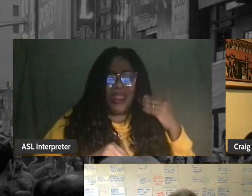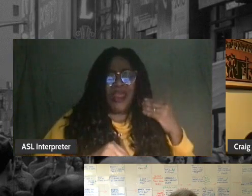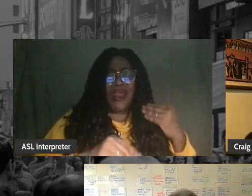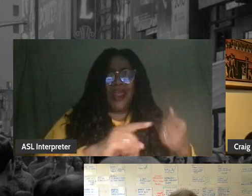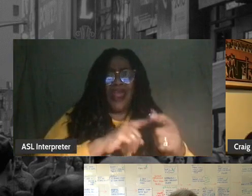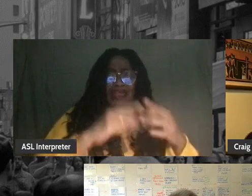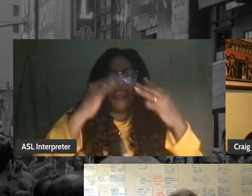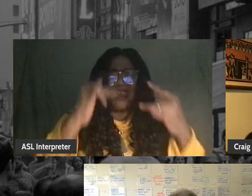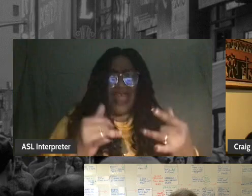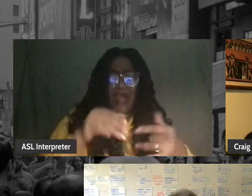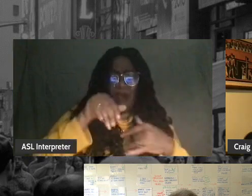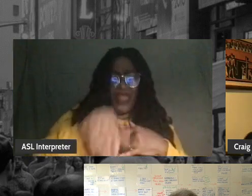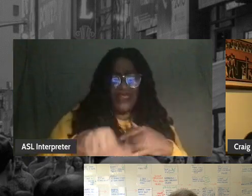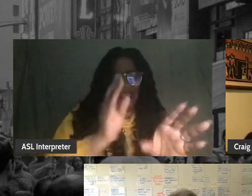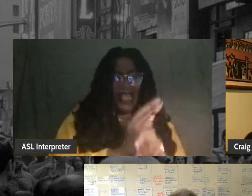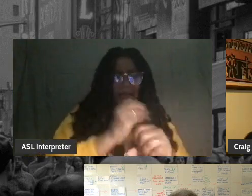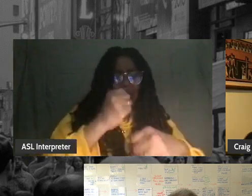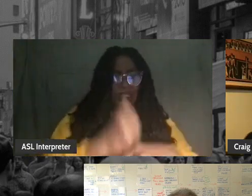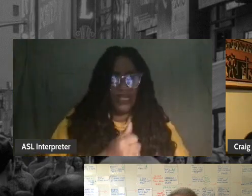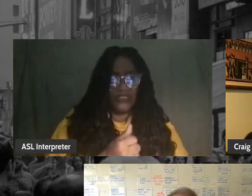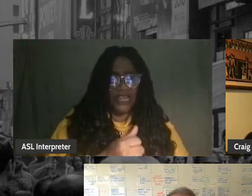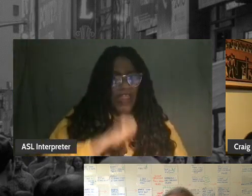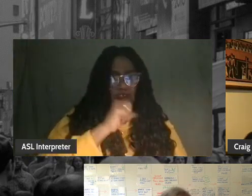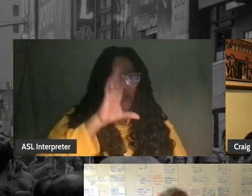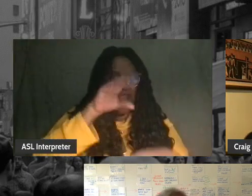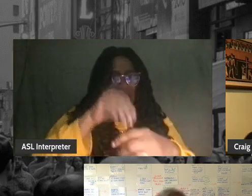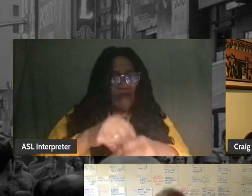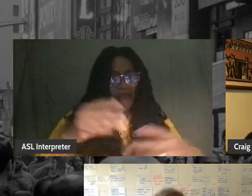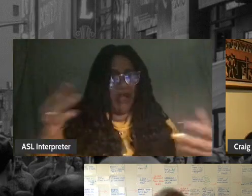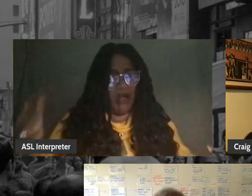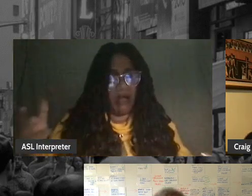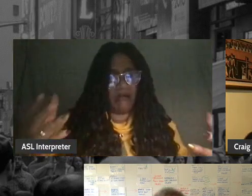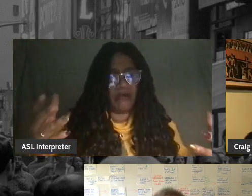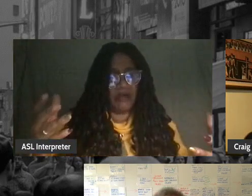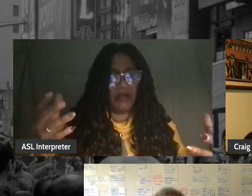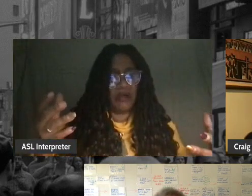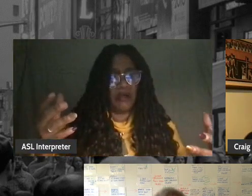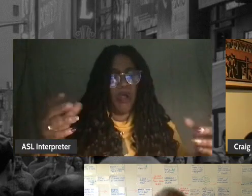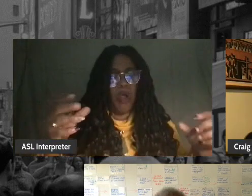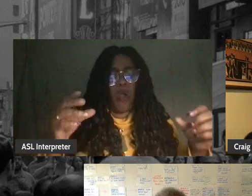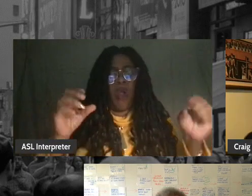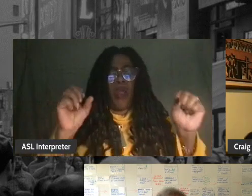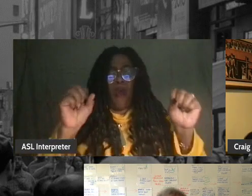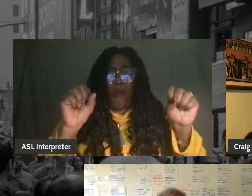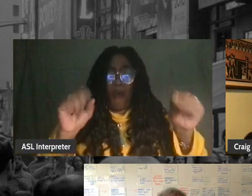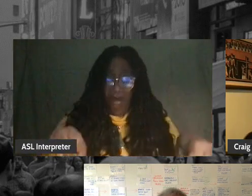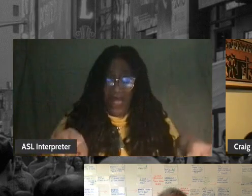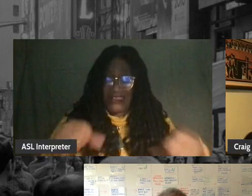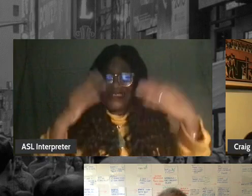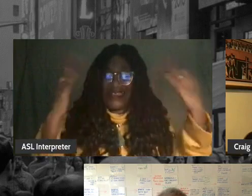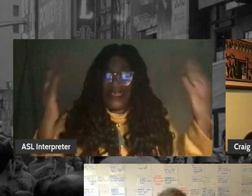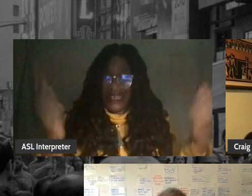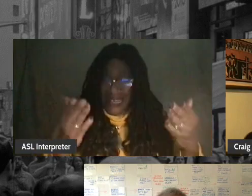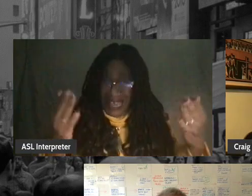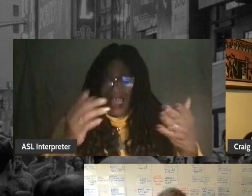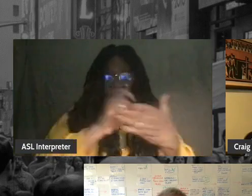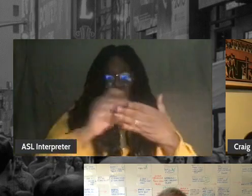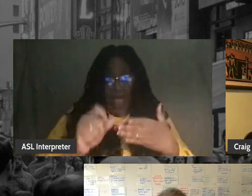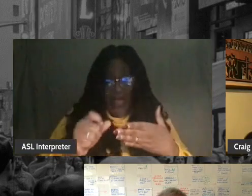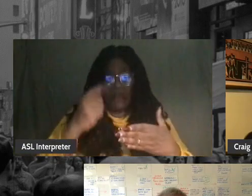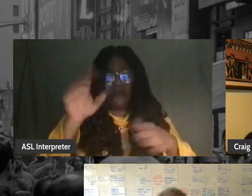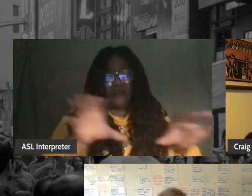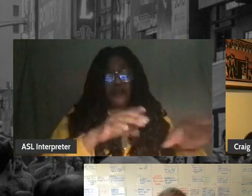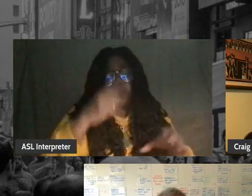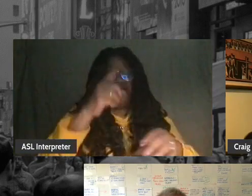somehow managed to get into production and you're not involved in it. What can writers do to protect themselves, if